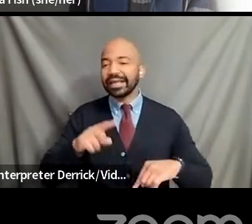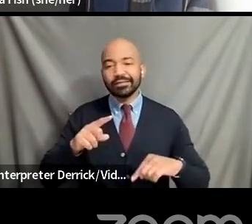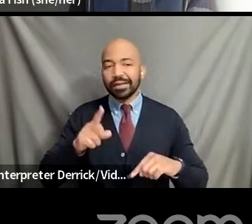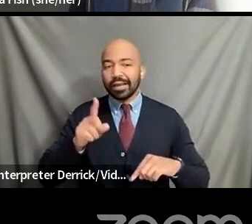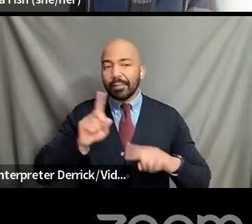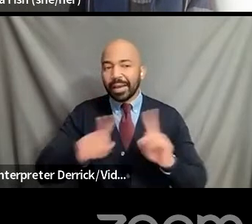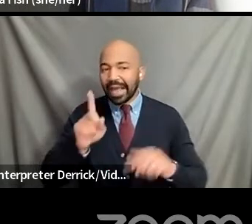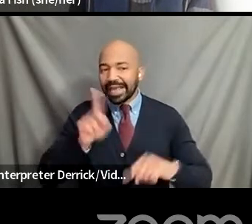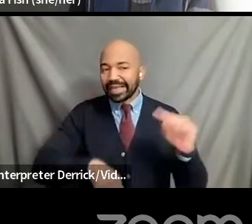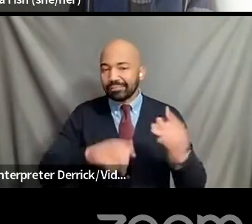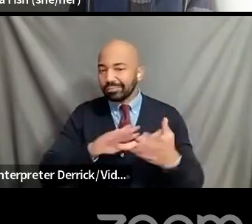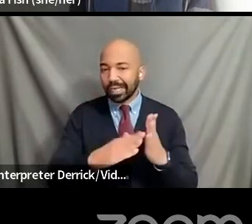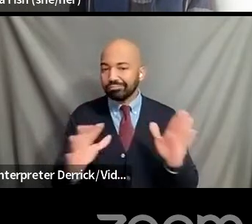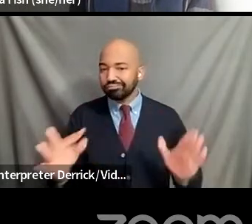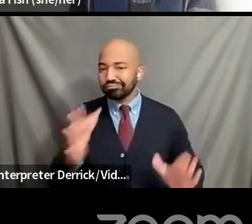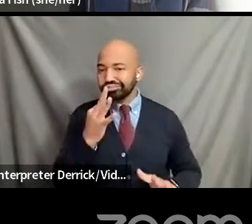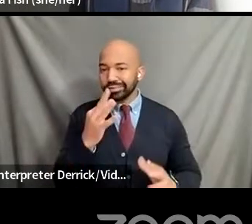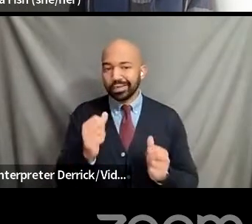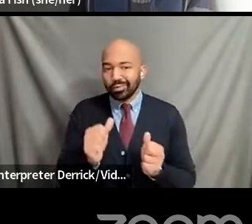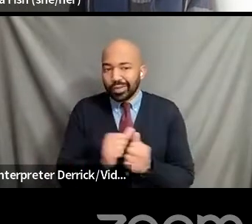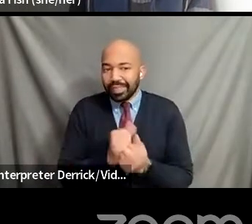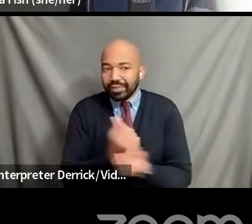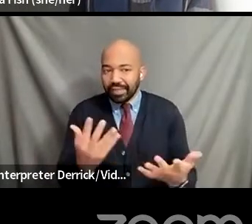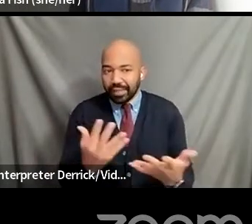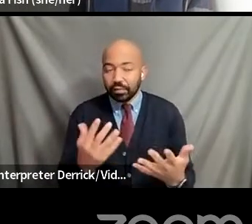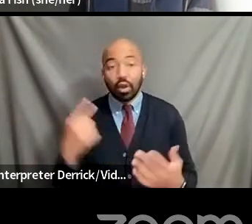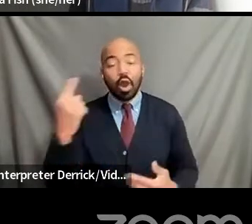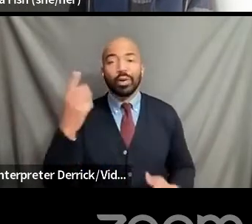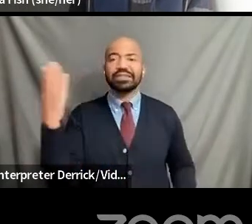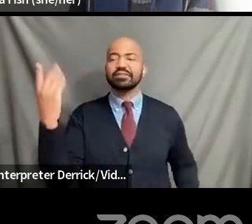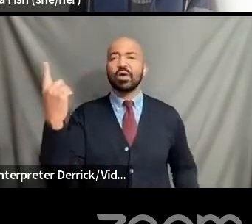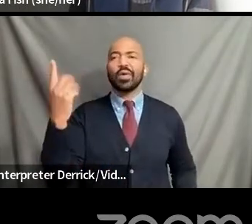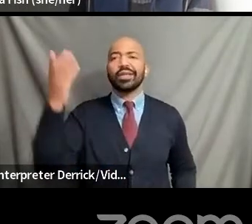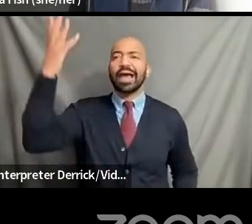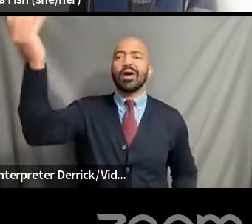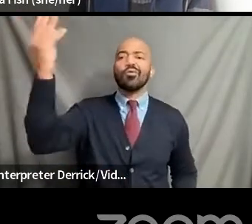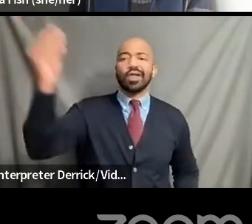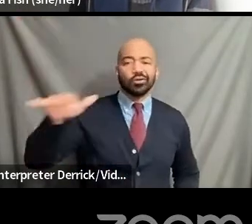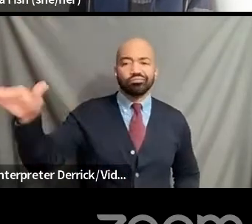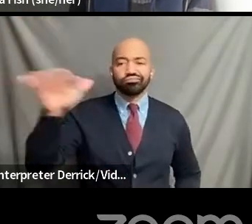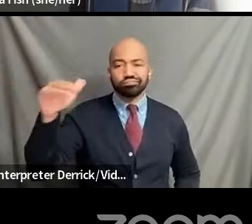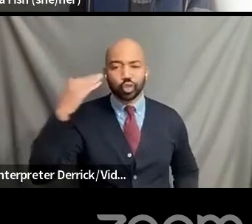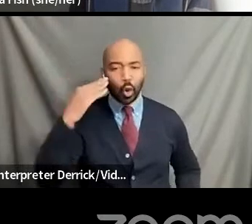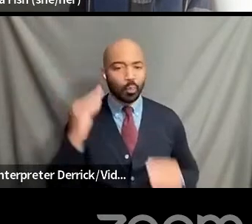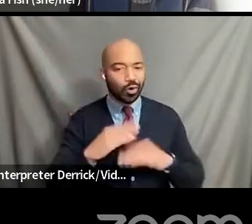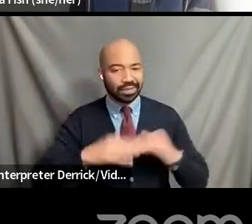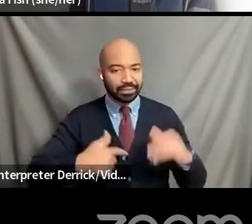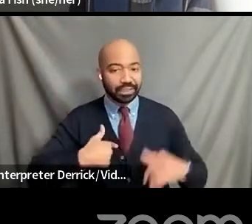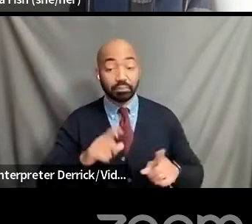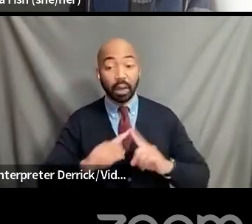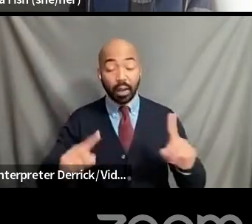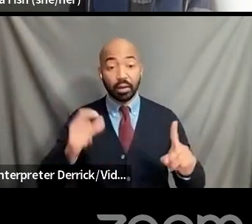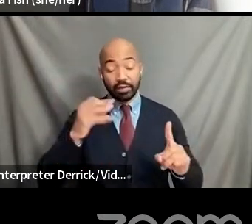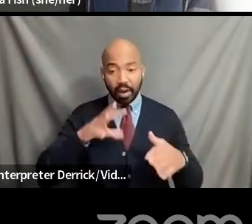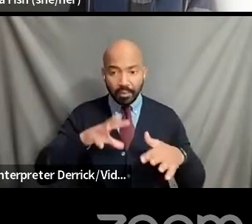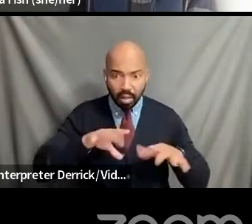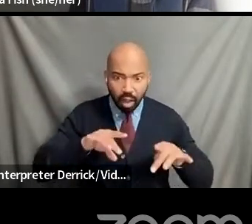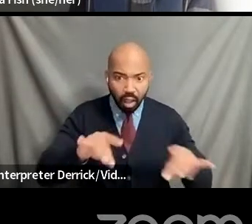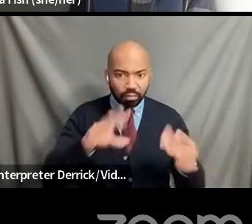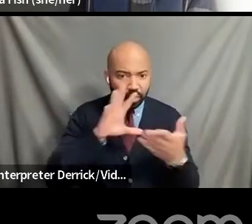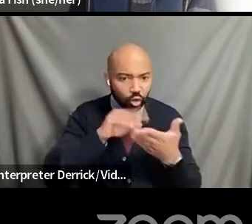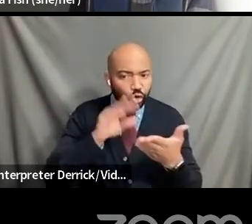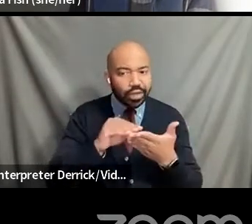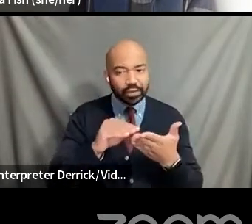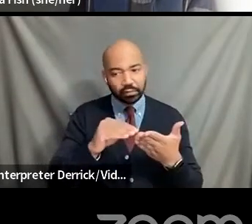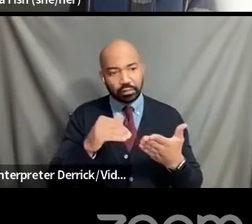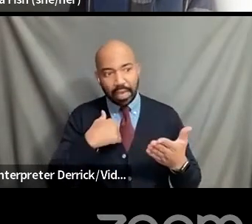And there's always going to be someone who knows more than I do, but as long as I keep learning in the area that I want to learn and I keep asking questions to people who know